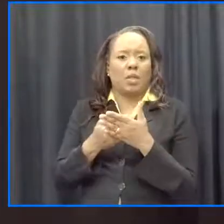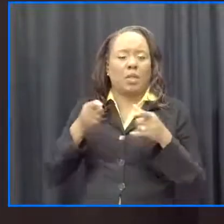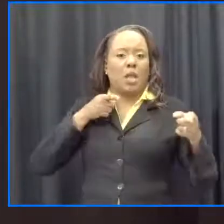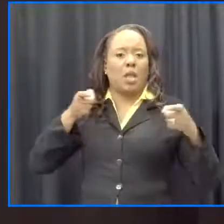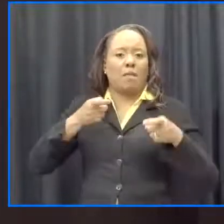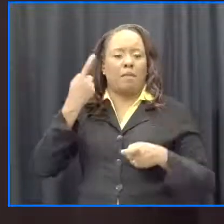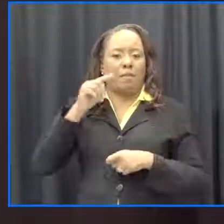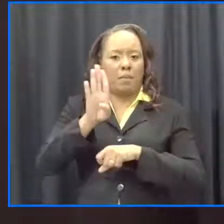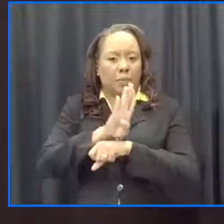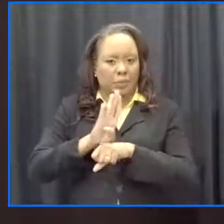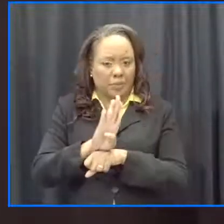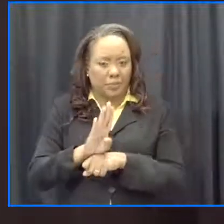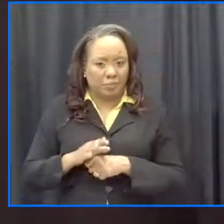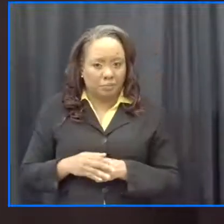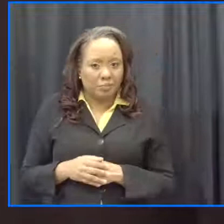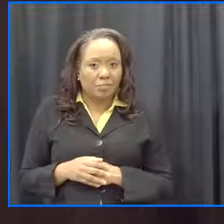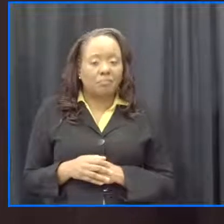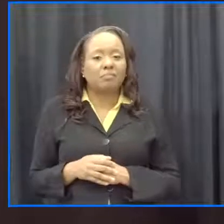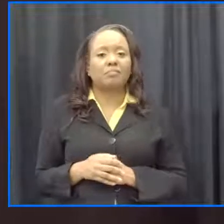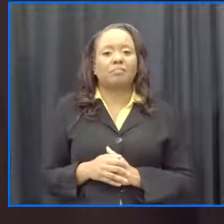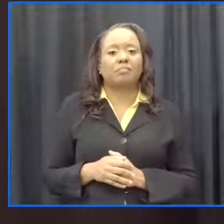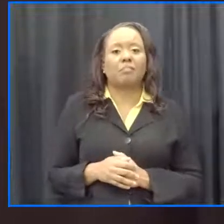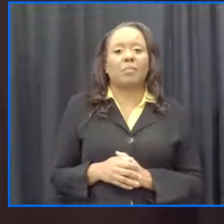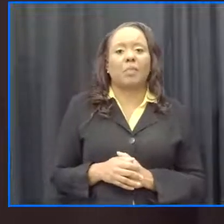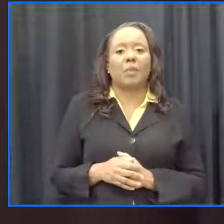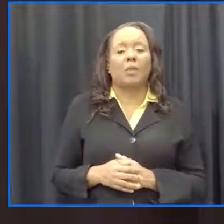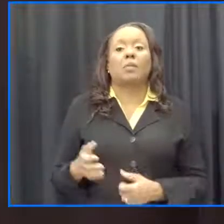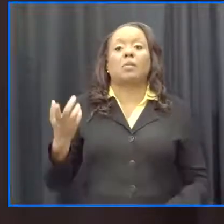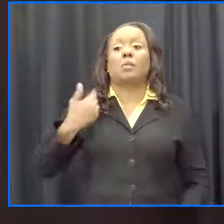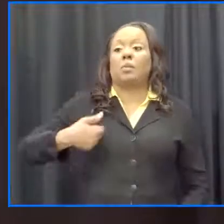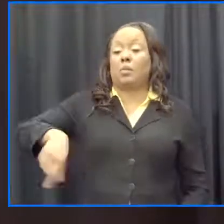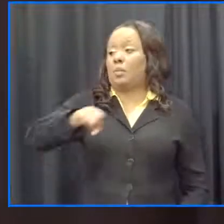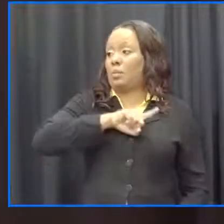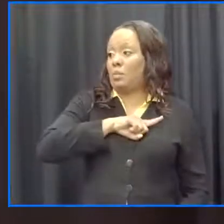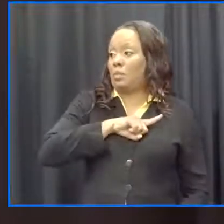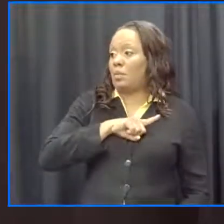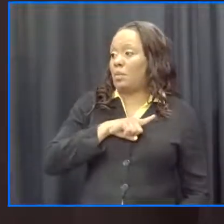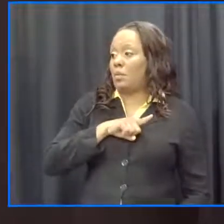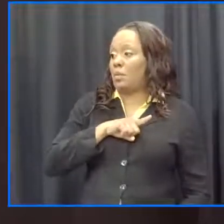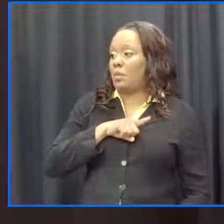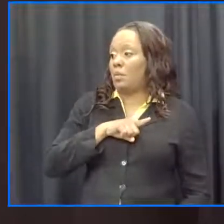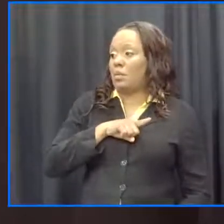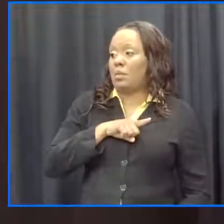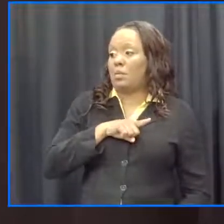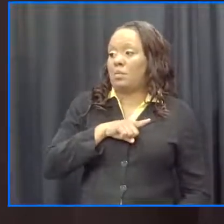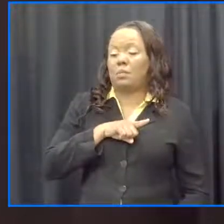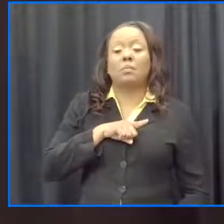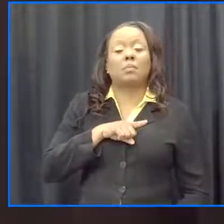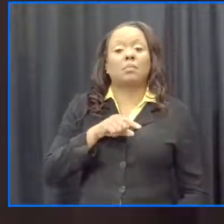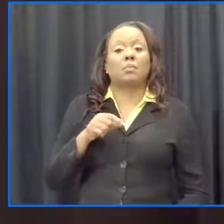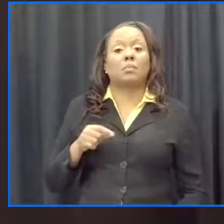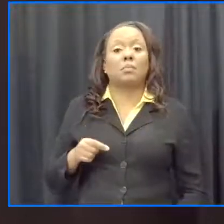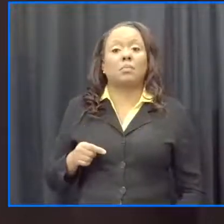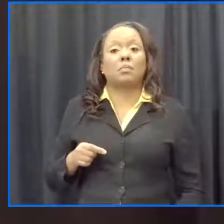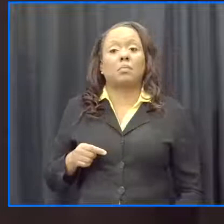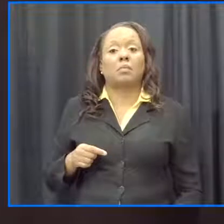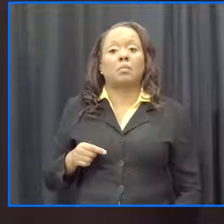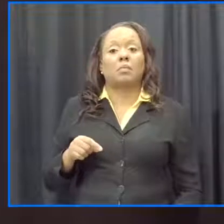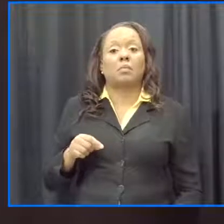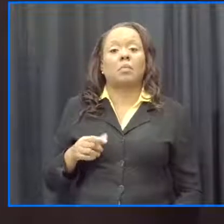Barbados." In that regard, we've been appointed to